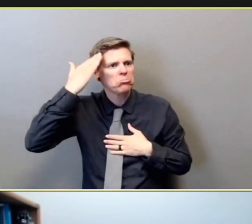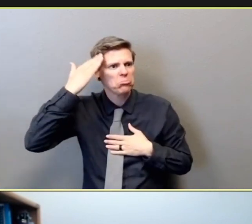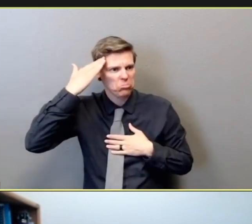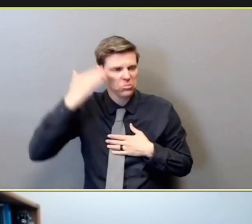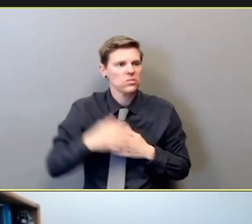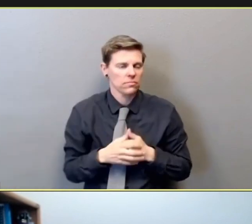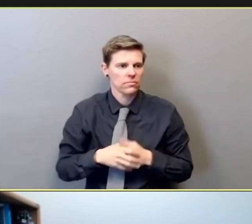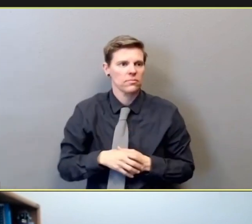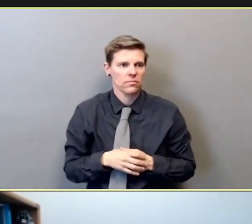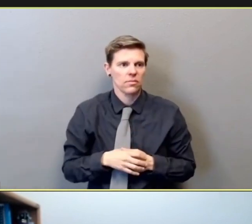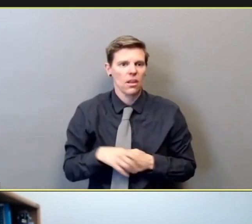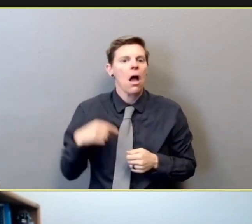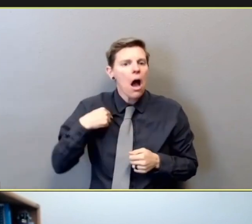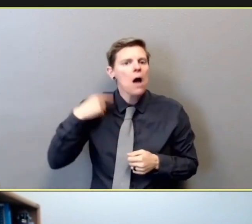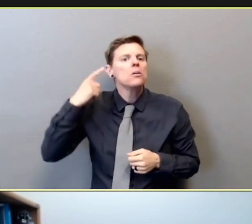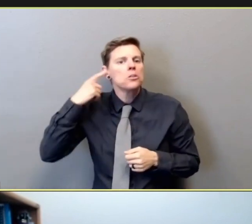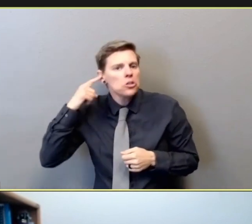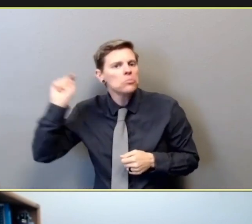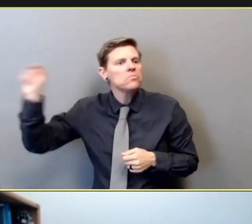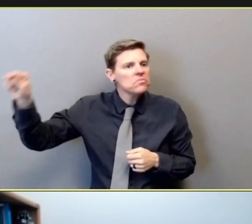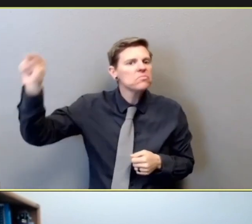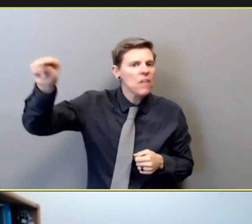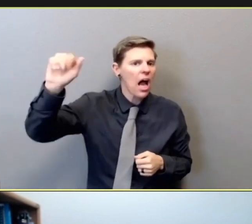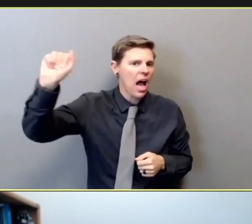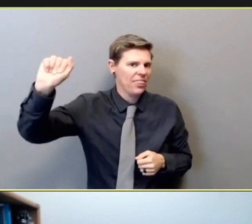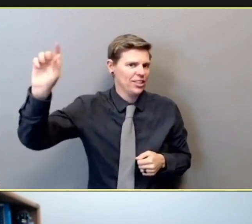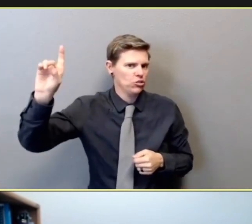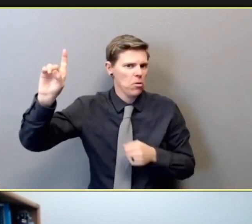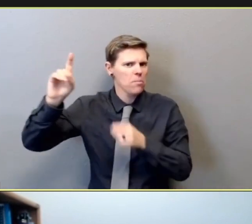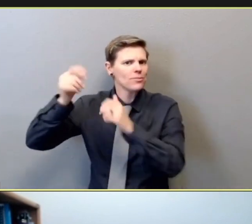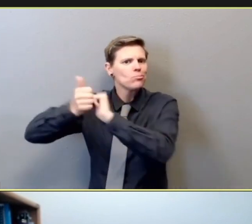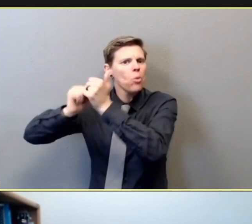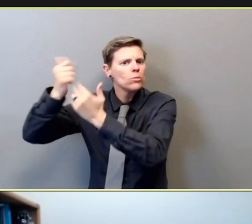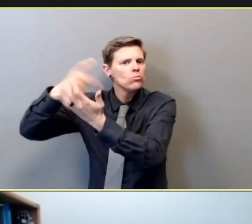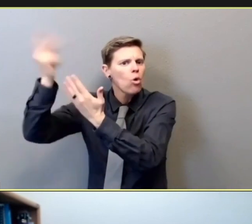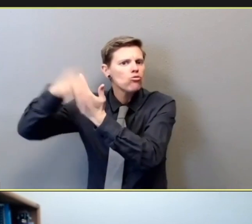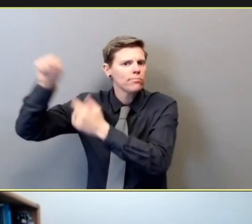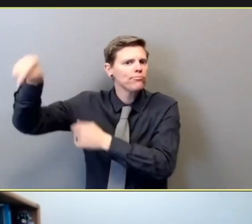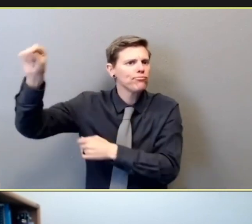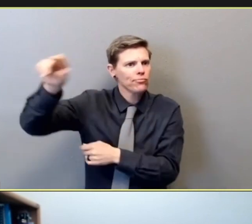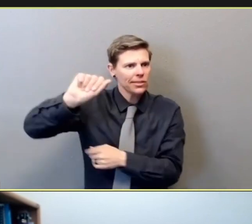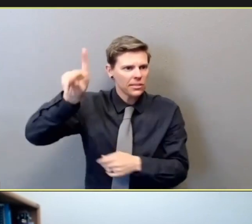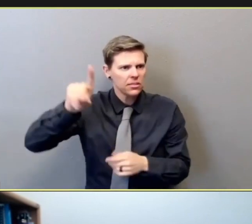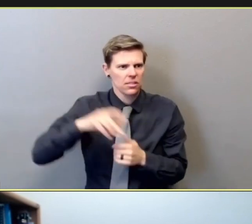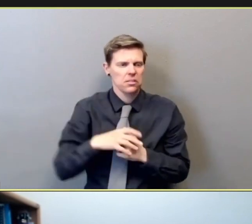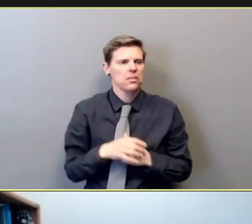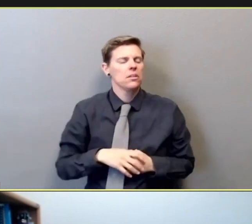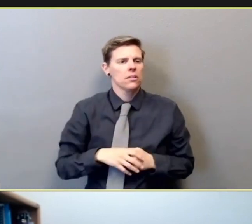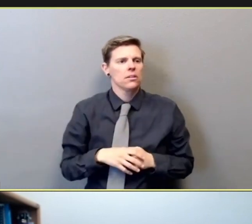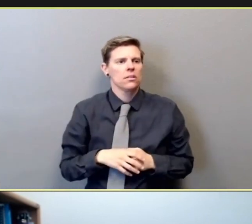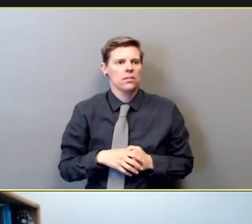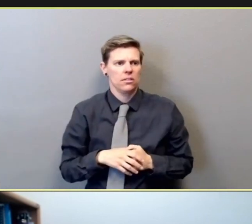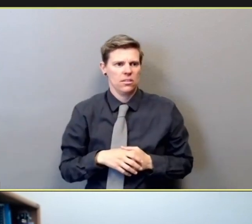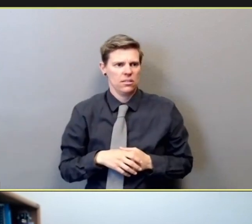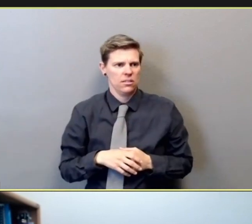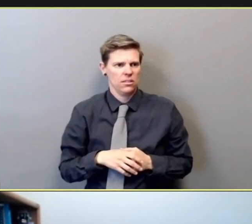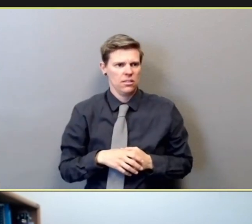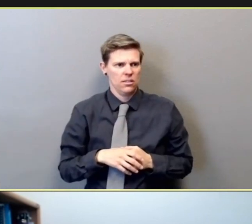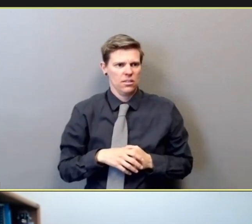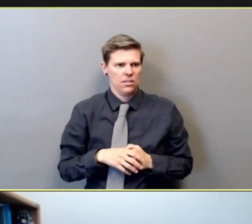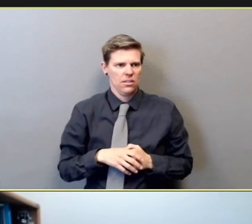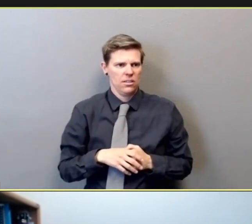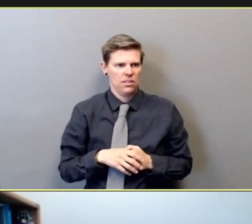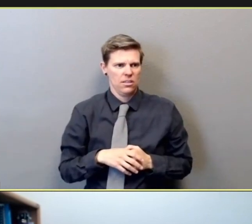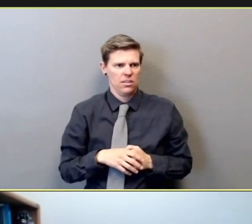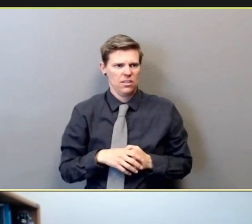various athletic associations. So I've never heard the phrase security theater before,